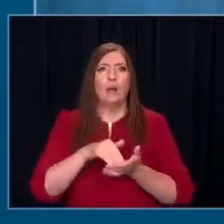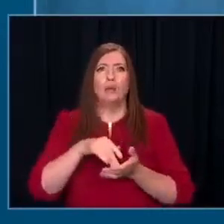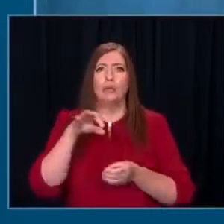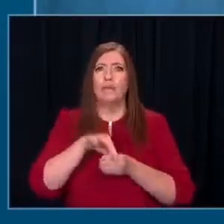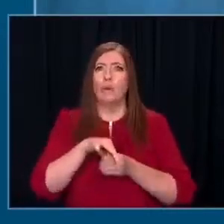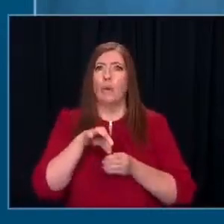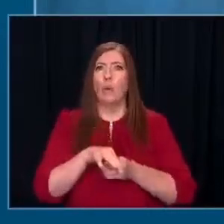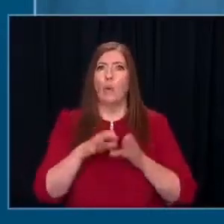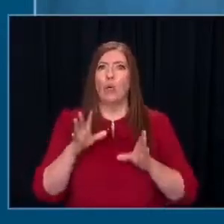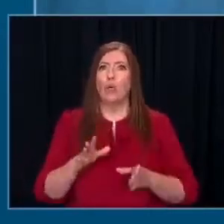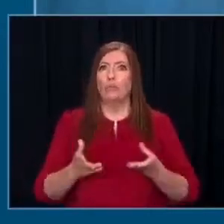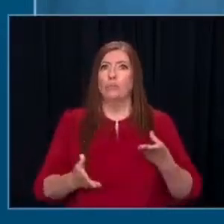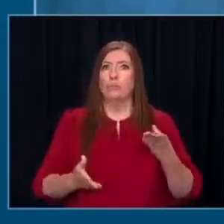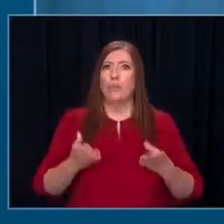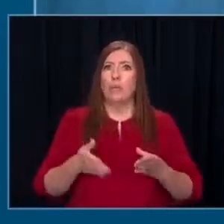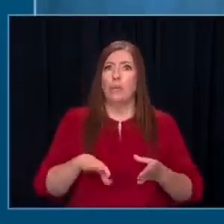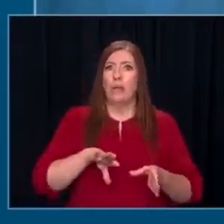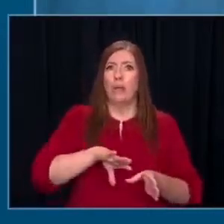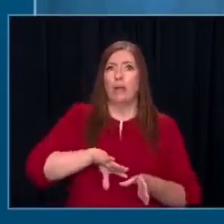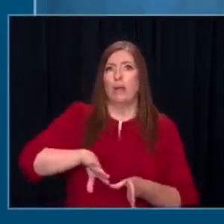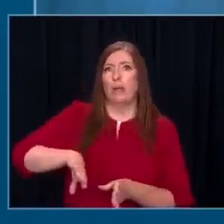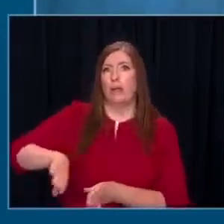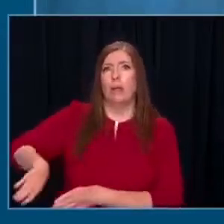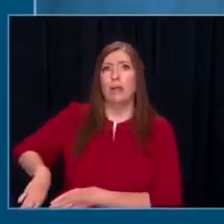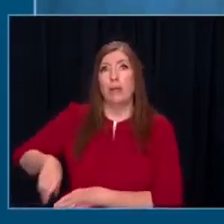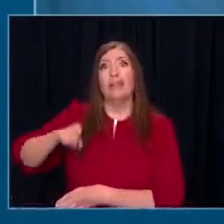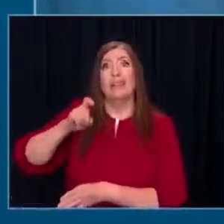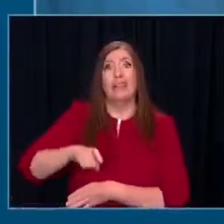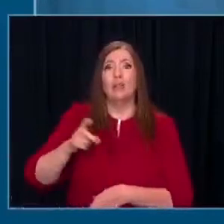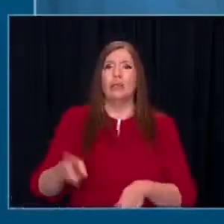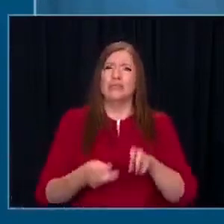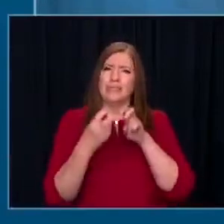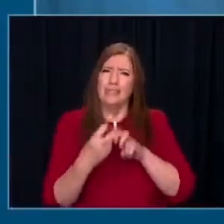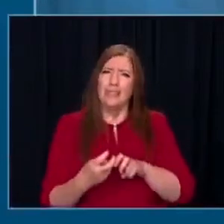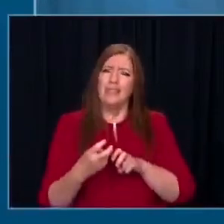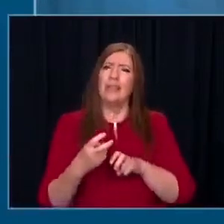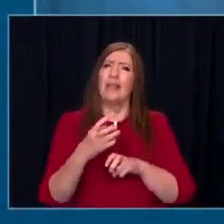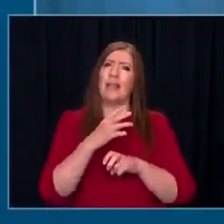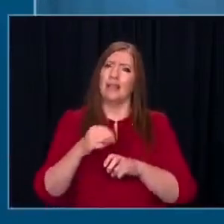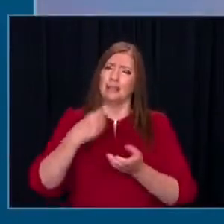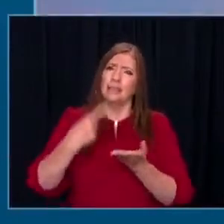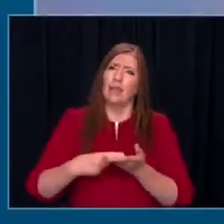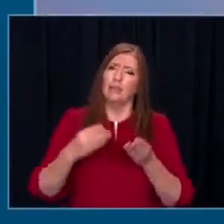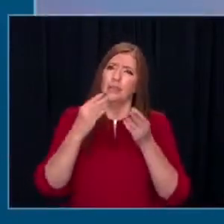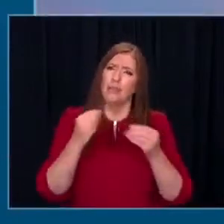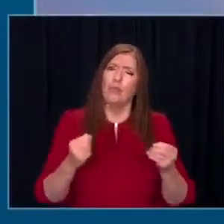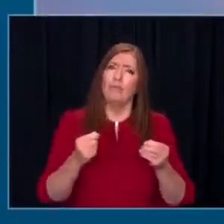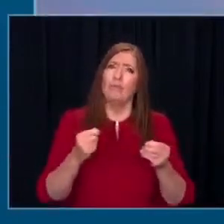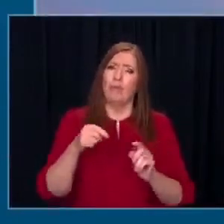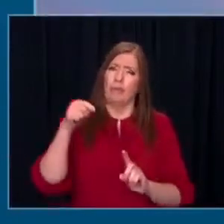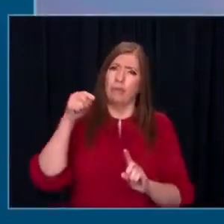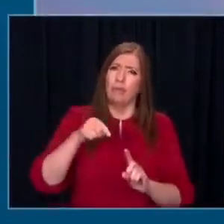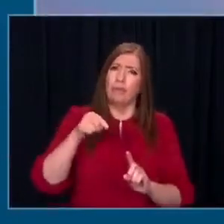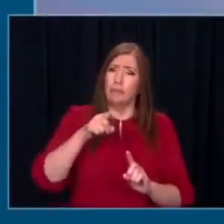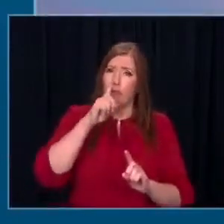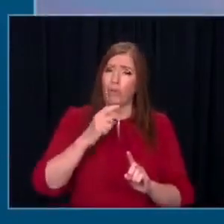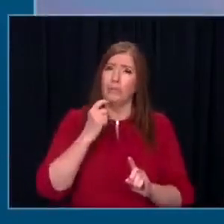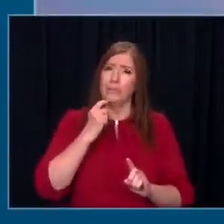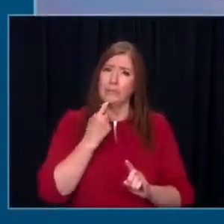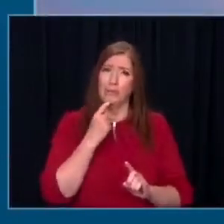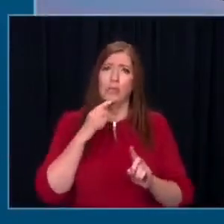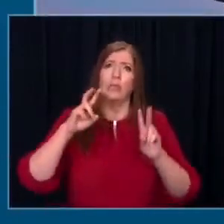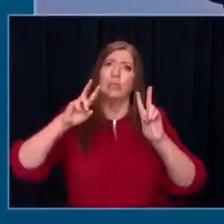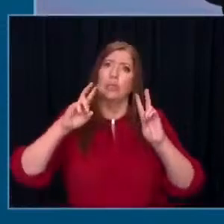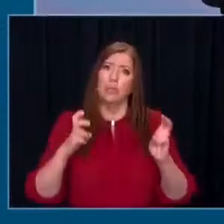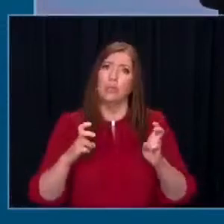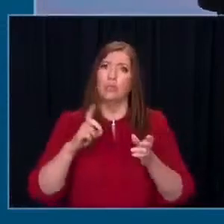that could possibly be disenfranchised, and we need to sit down and we need to address this. This are some serious issues of